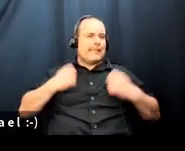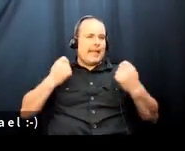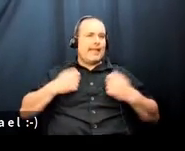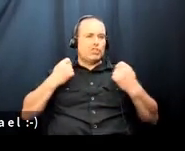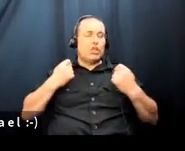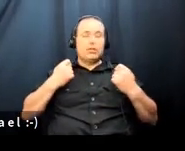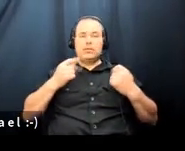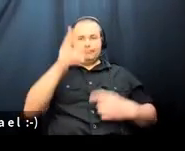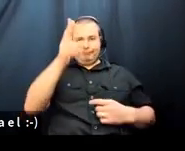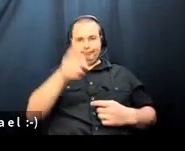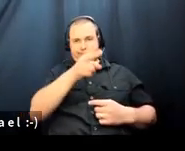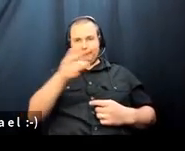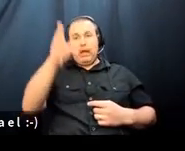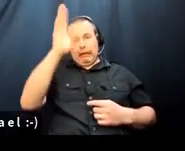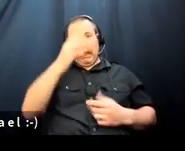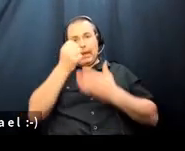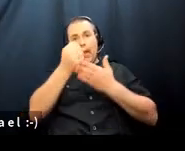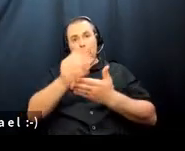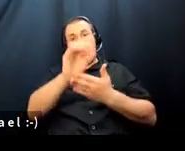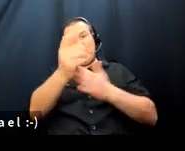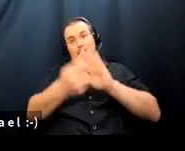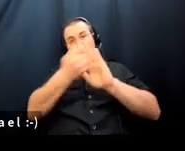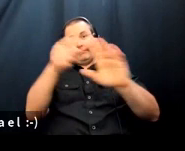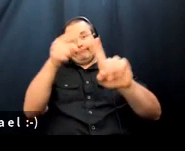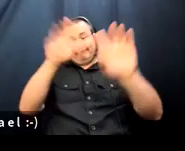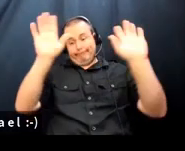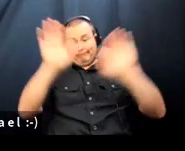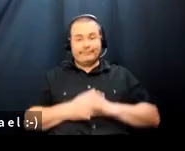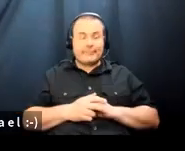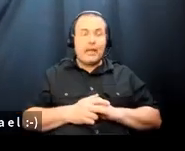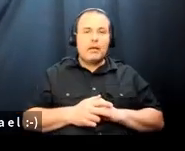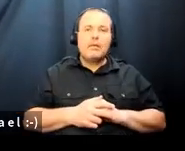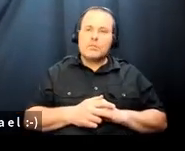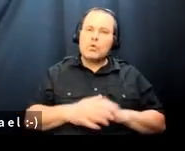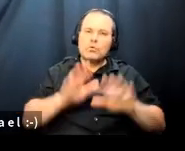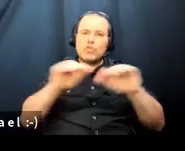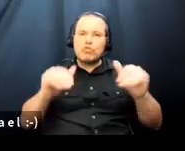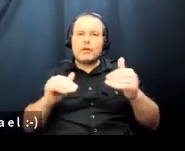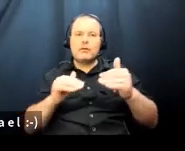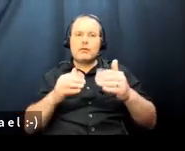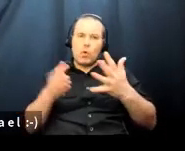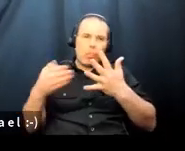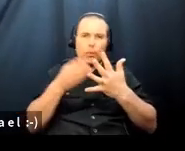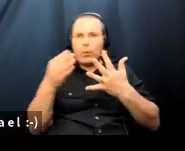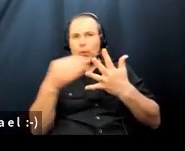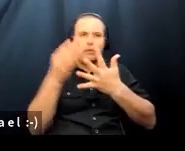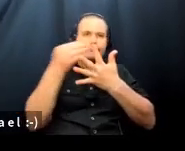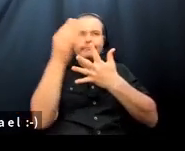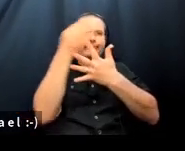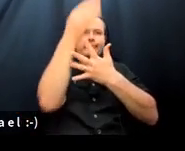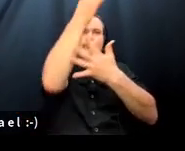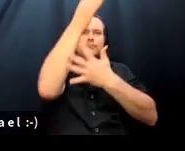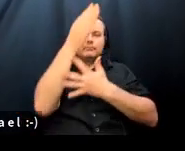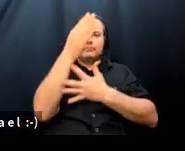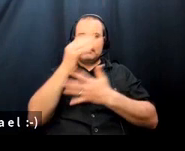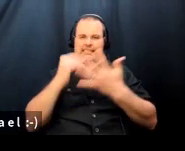you at that point. So children go through stages, and they have tasks at each